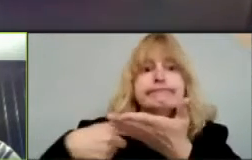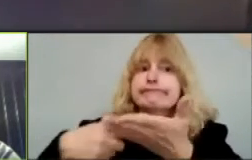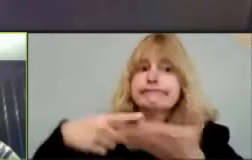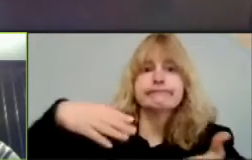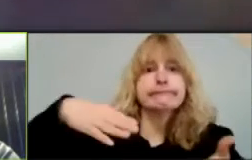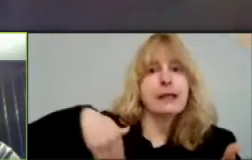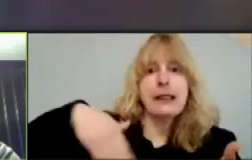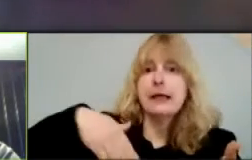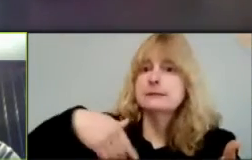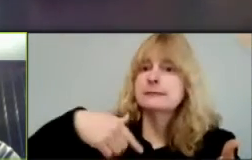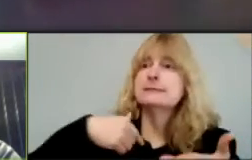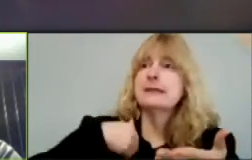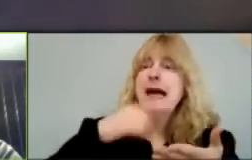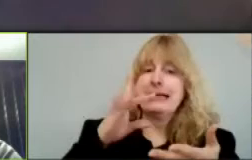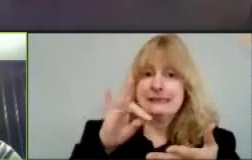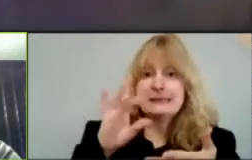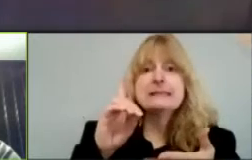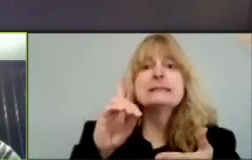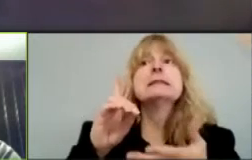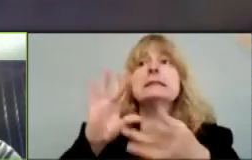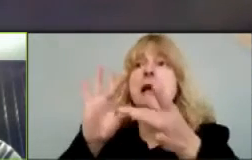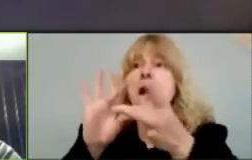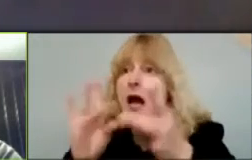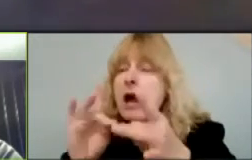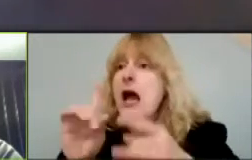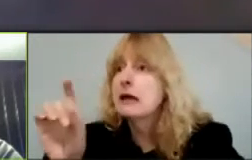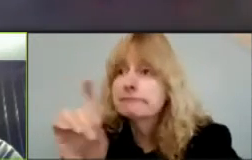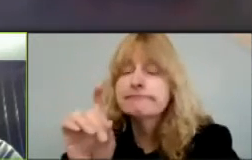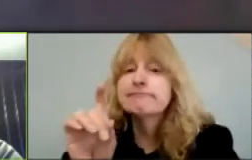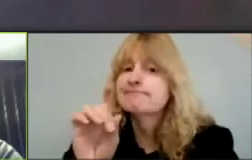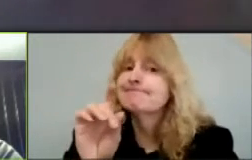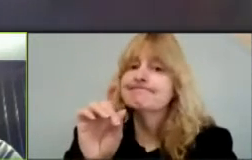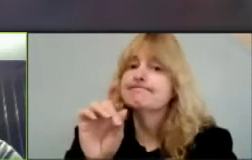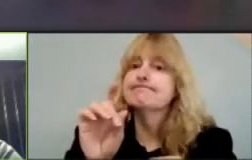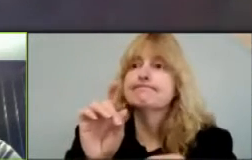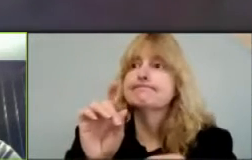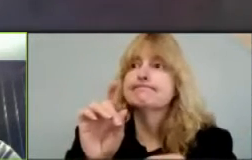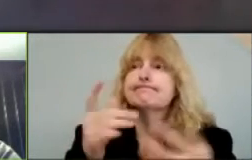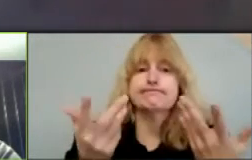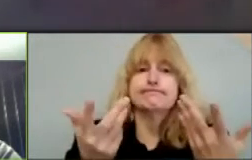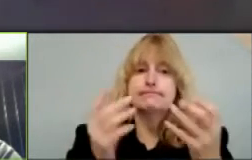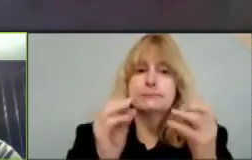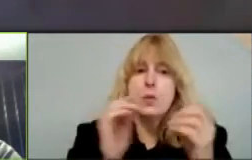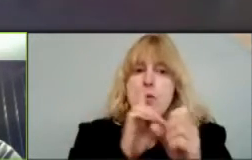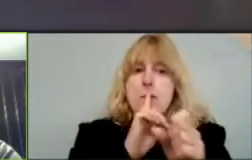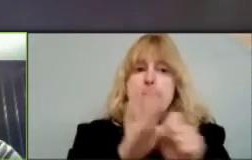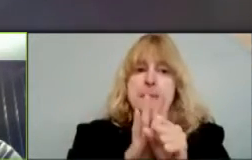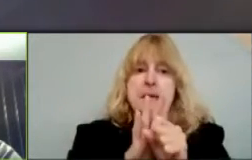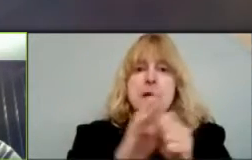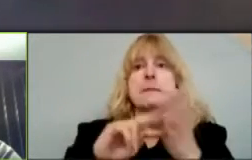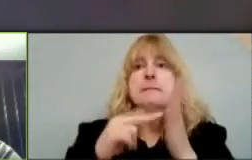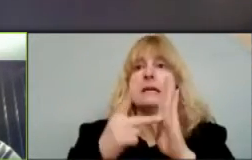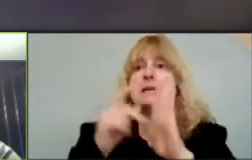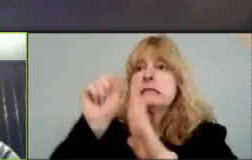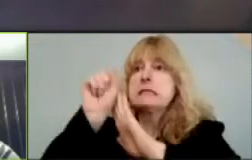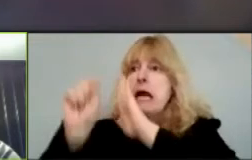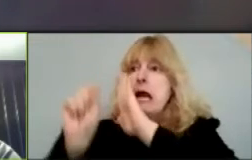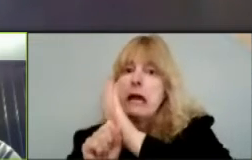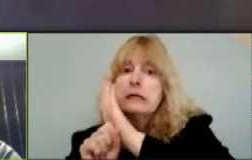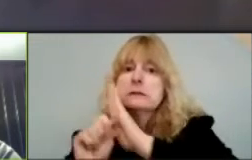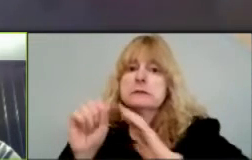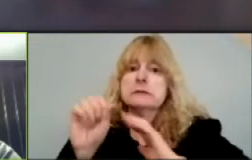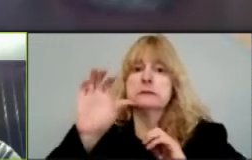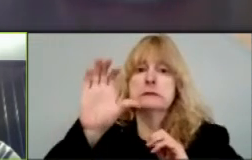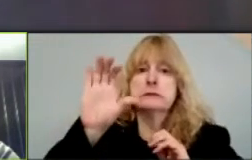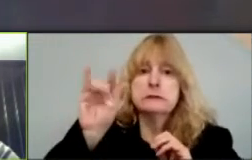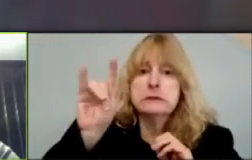but there hasn't been a commitment. It appears as if state officials and city officials are more comfortable